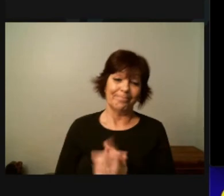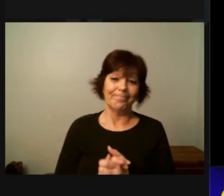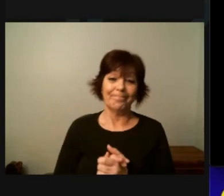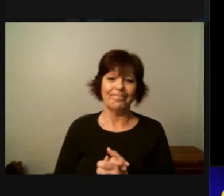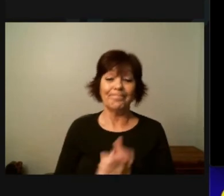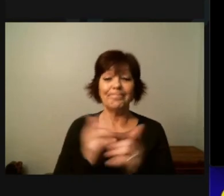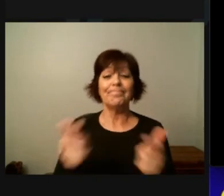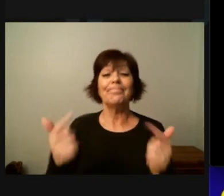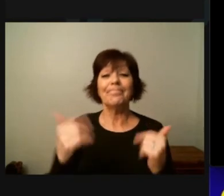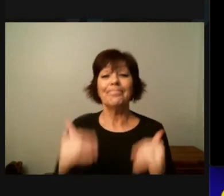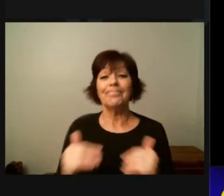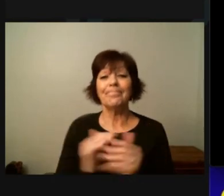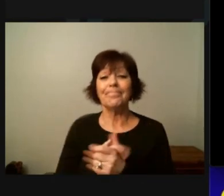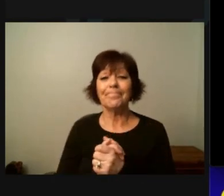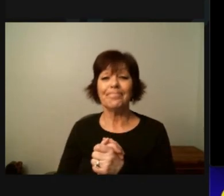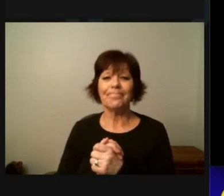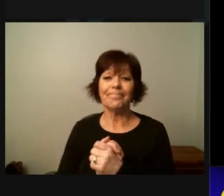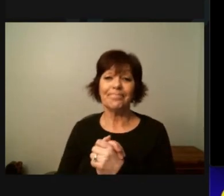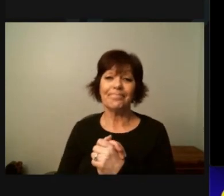slide, please.